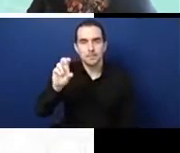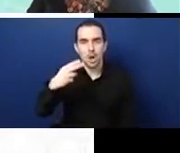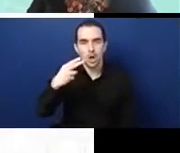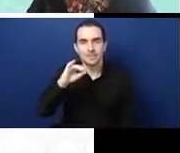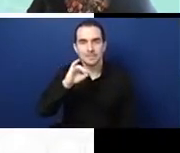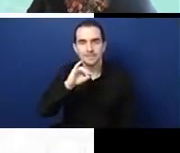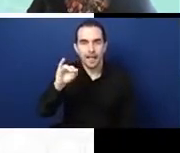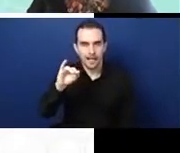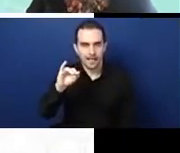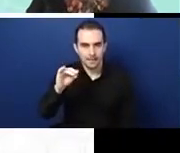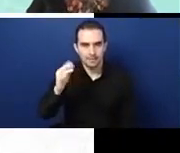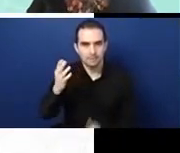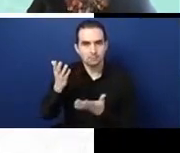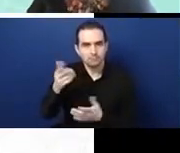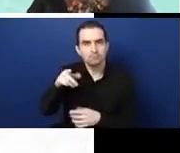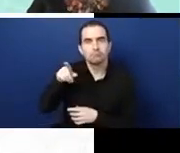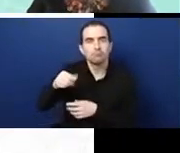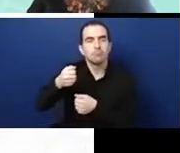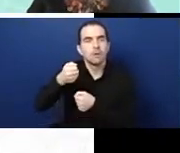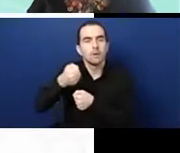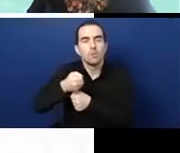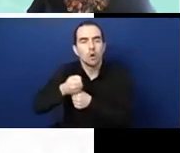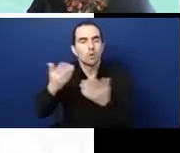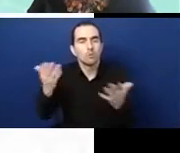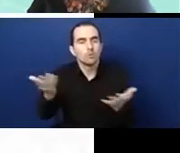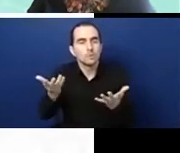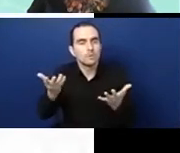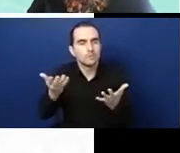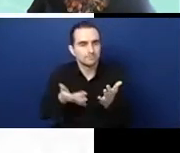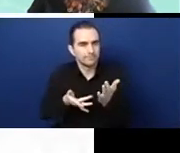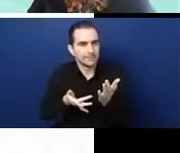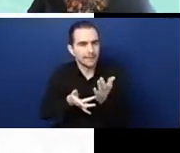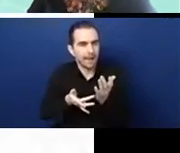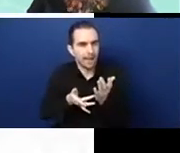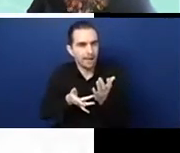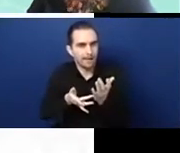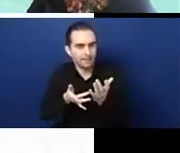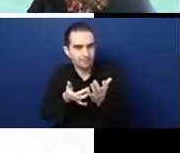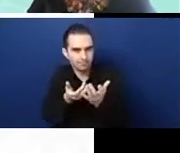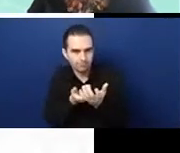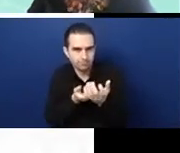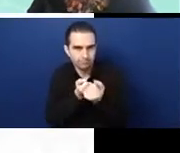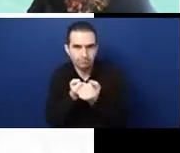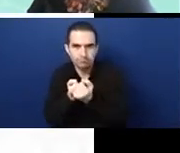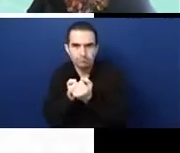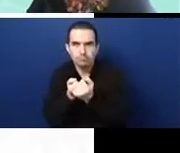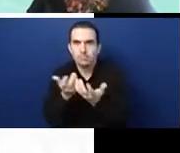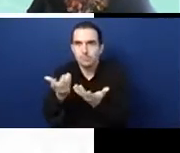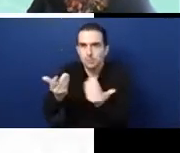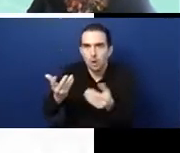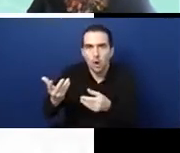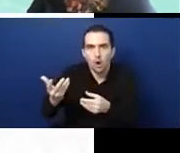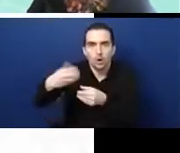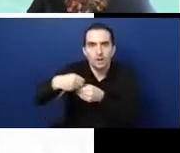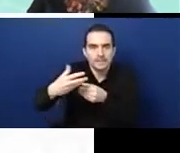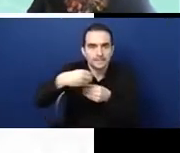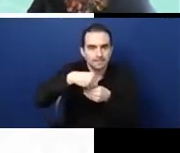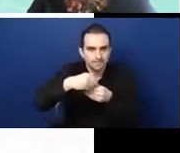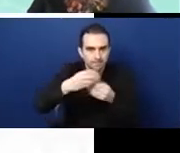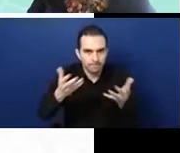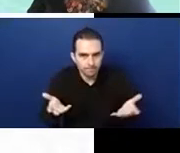Kenya. Lucy has worked in both emergency and programming and has